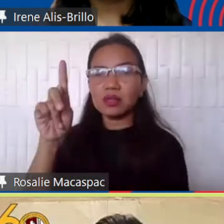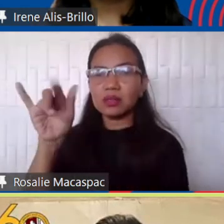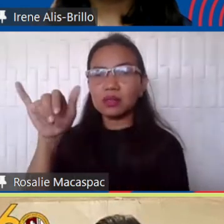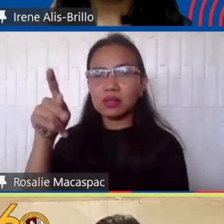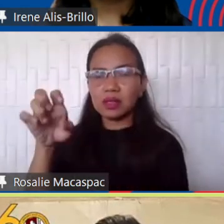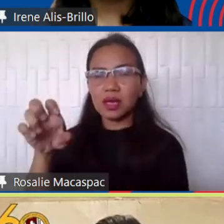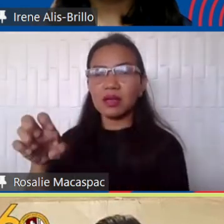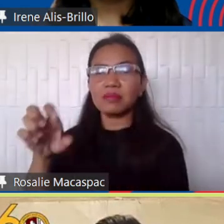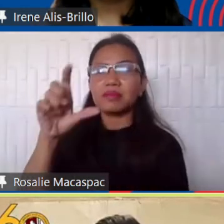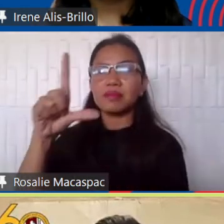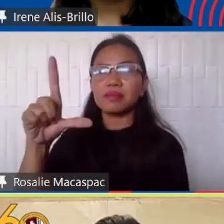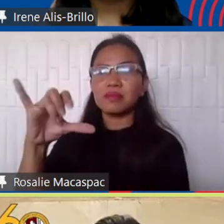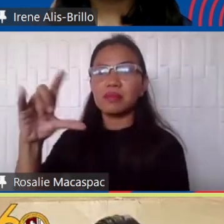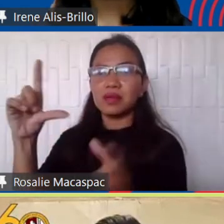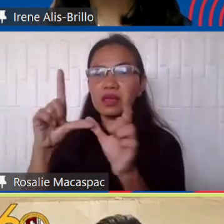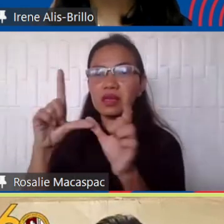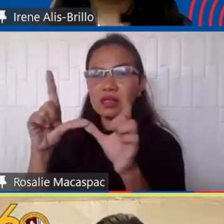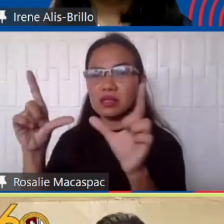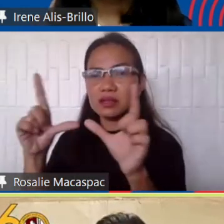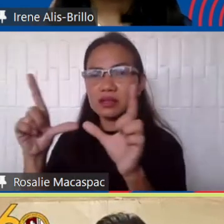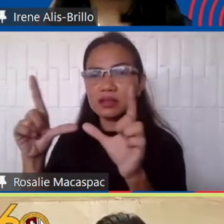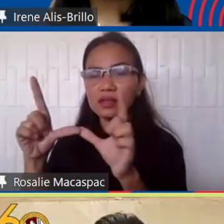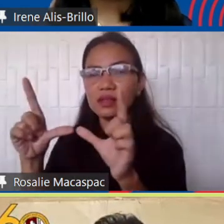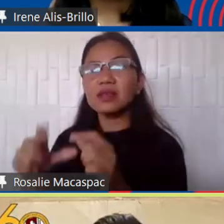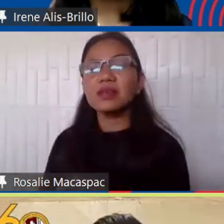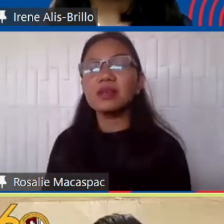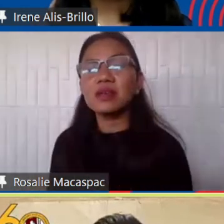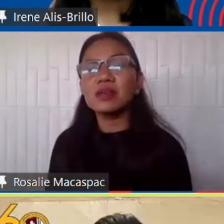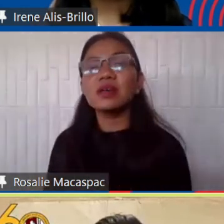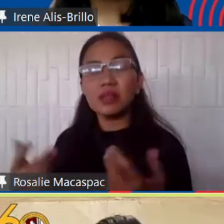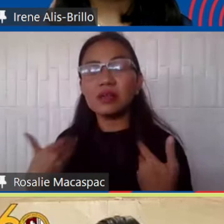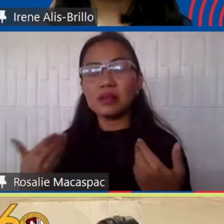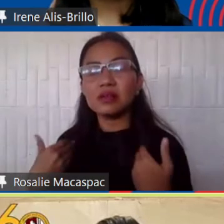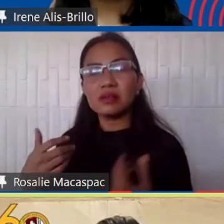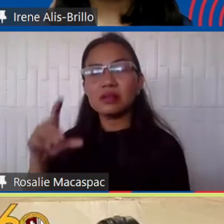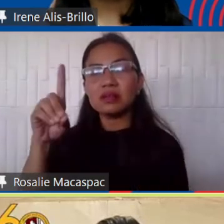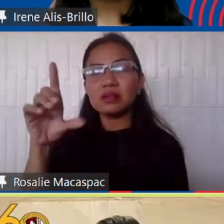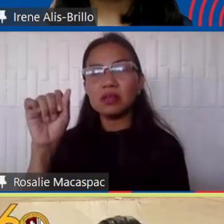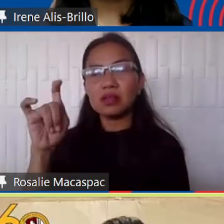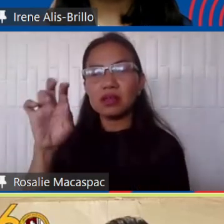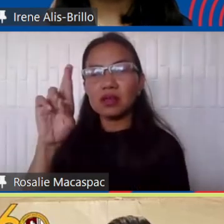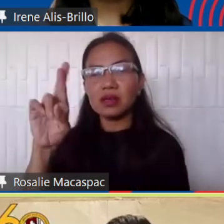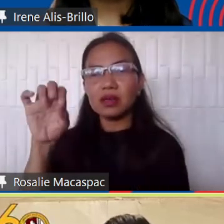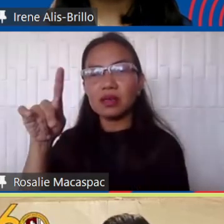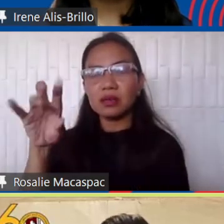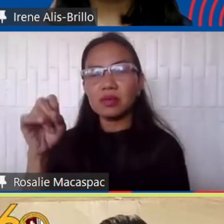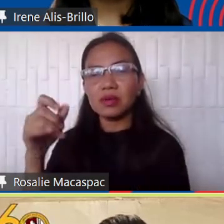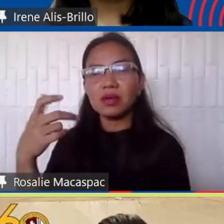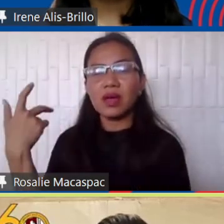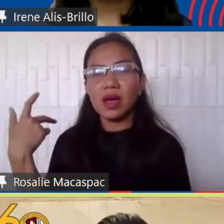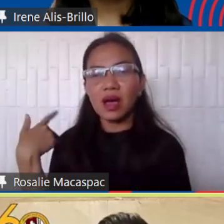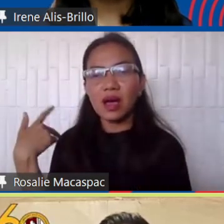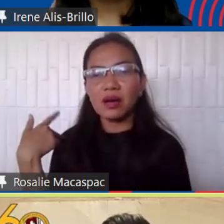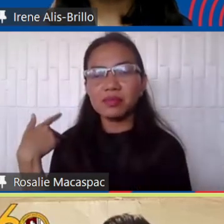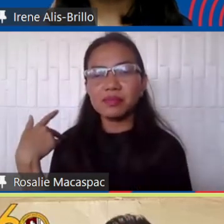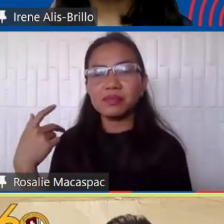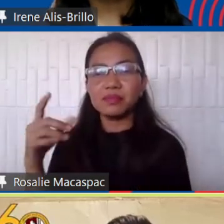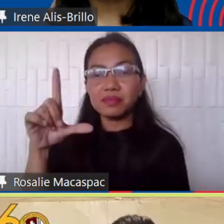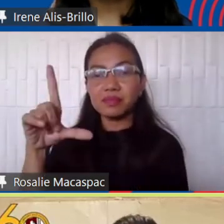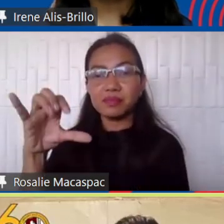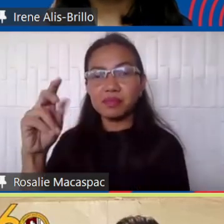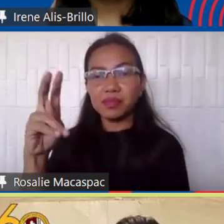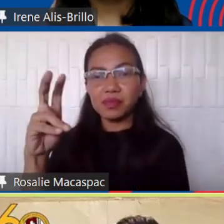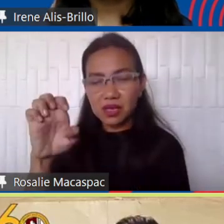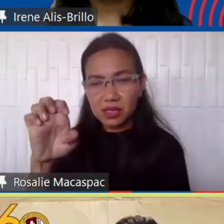being used in that data repository. There are some data repositories that have a blanket license, so you will see that